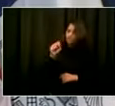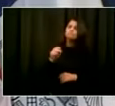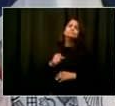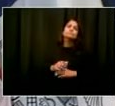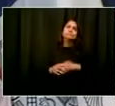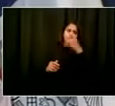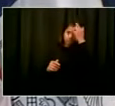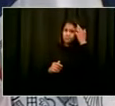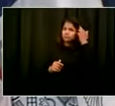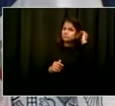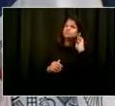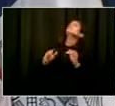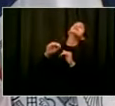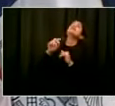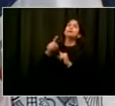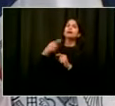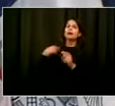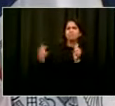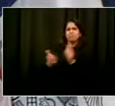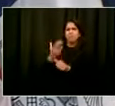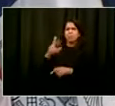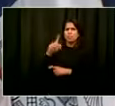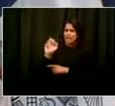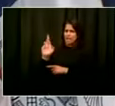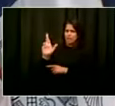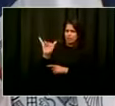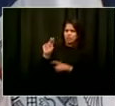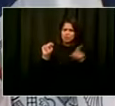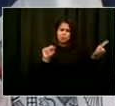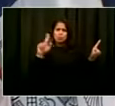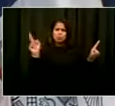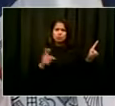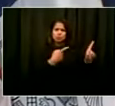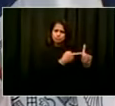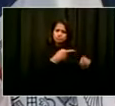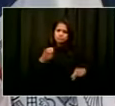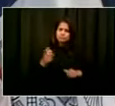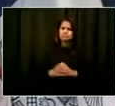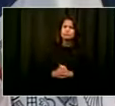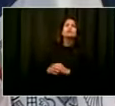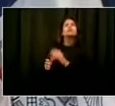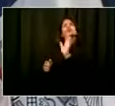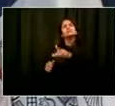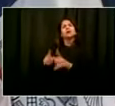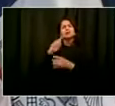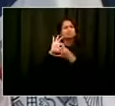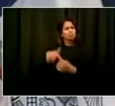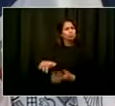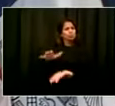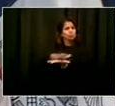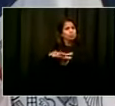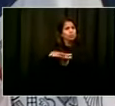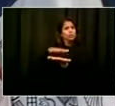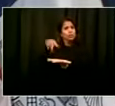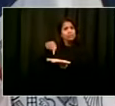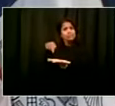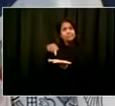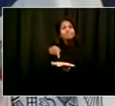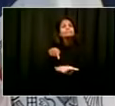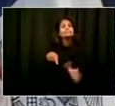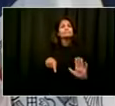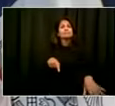in regards to the permission slips, I guess, to get tested in schools. I know it's a 20%. So is there a concern that there